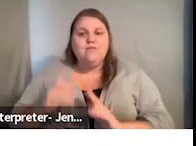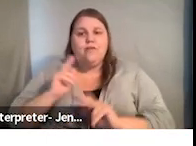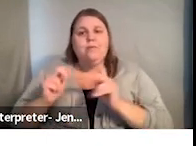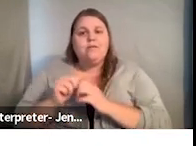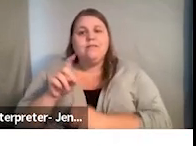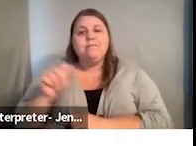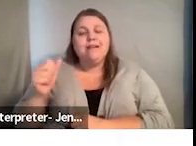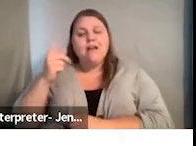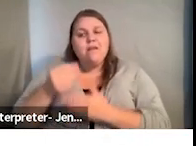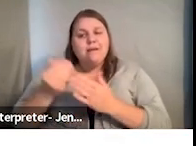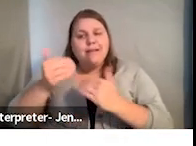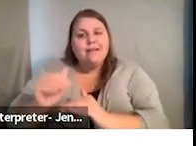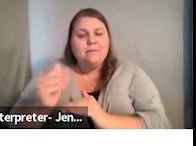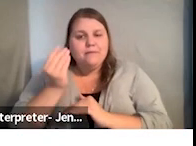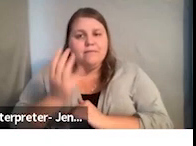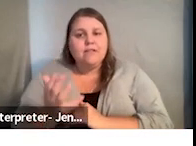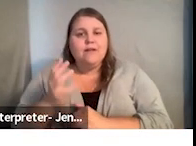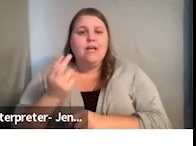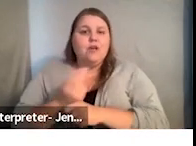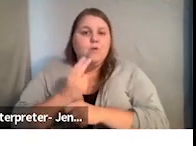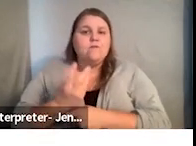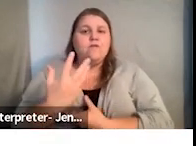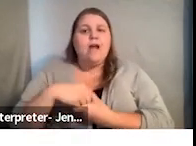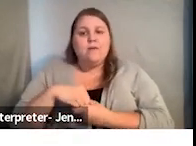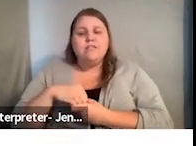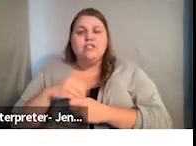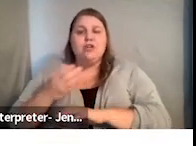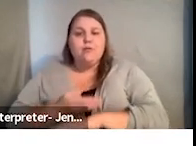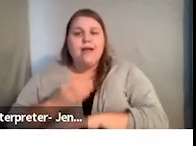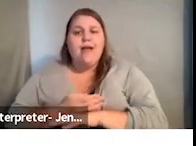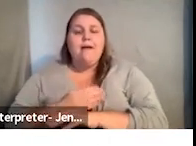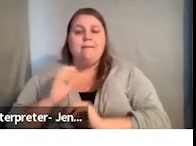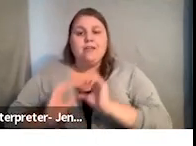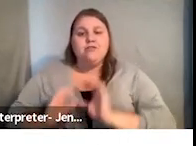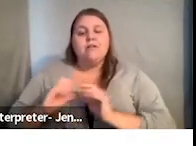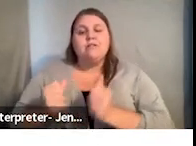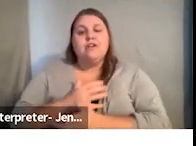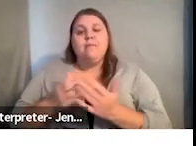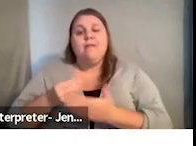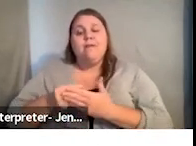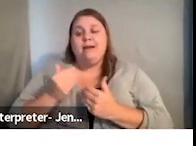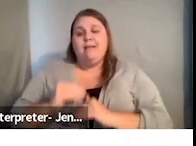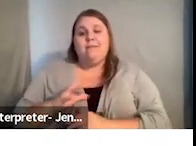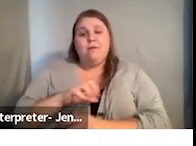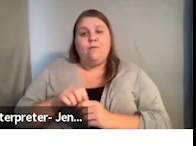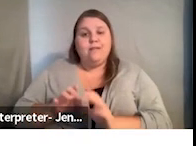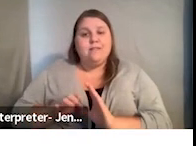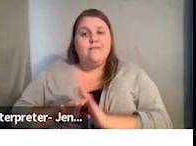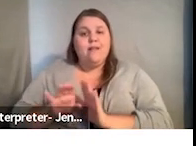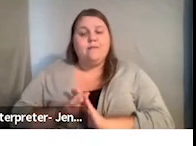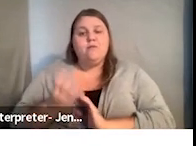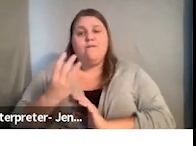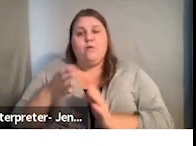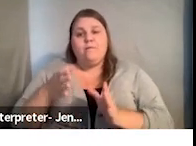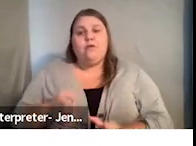somewhat restricted. They can be used for acquisition, rehab, and construction, and the funds are limited to the development of 4-person